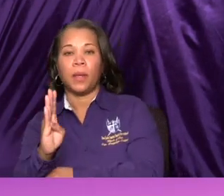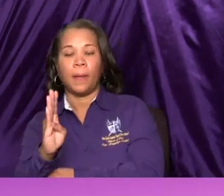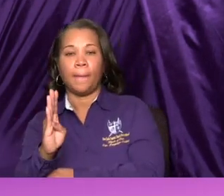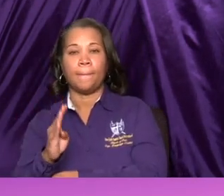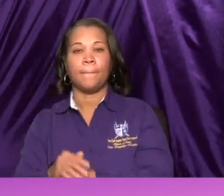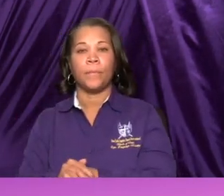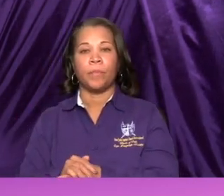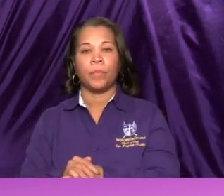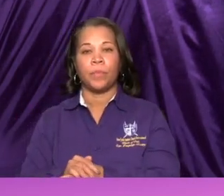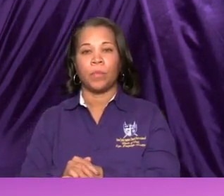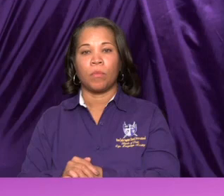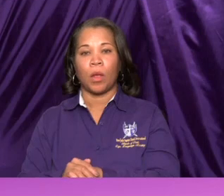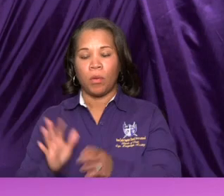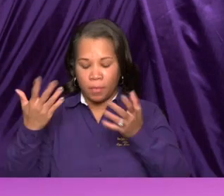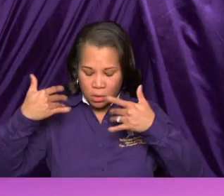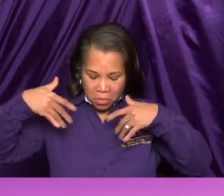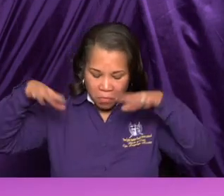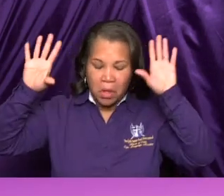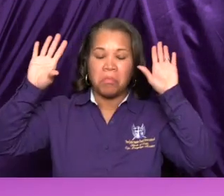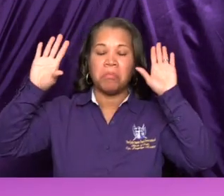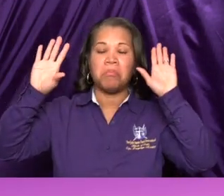So you have to relinquish your control.